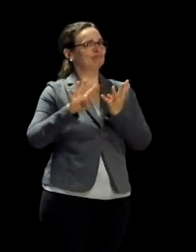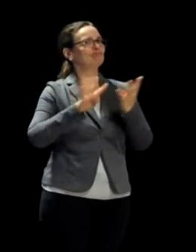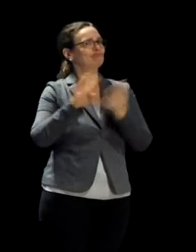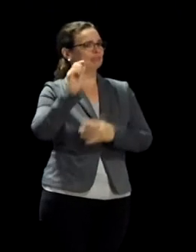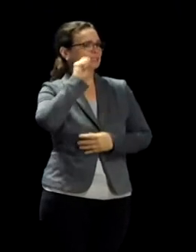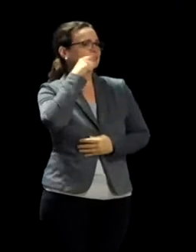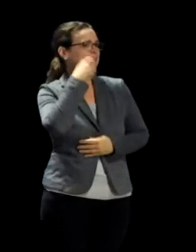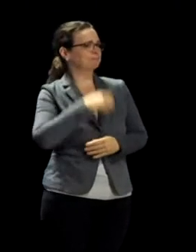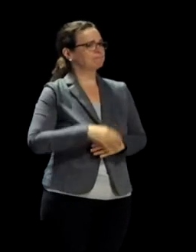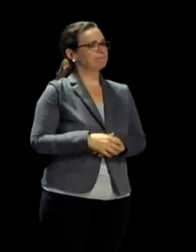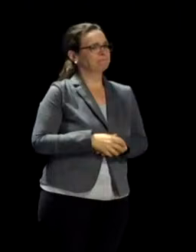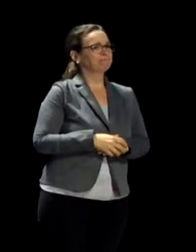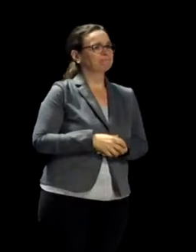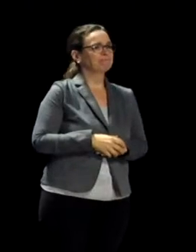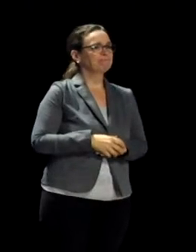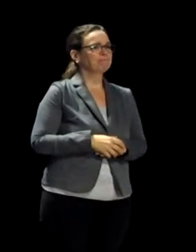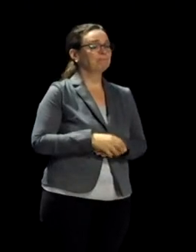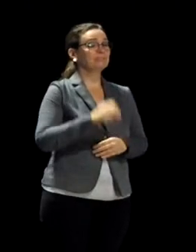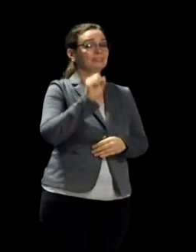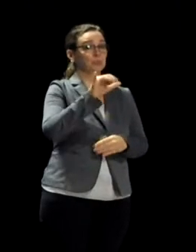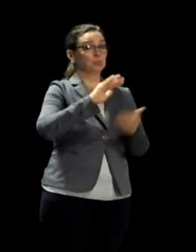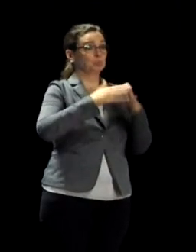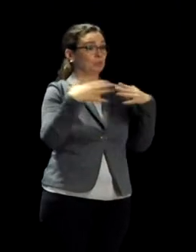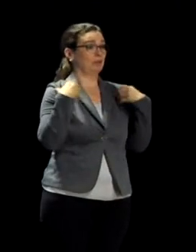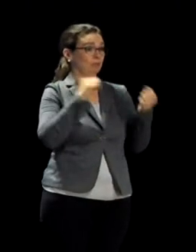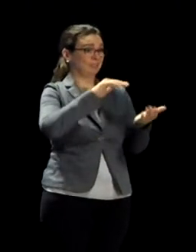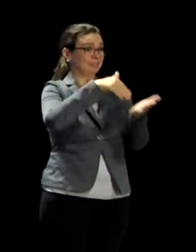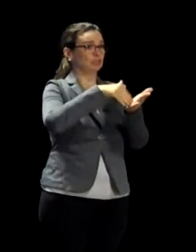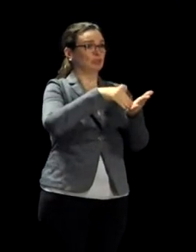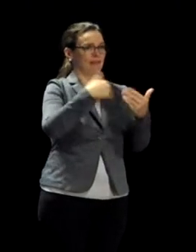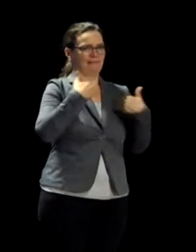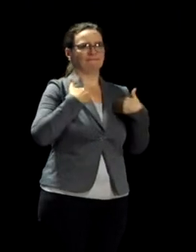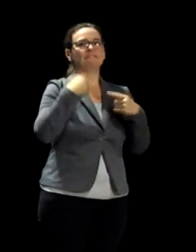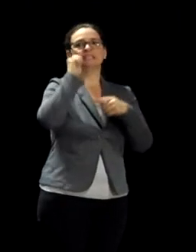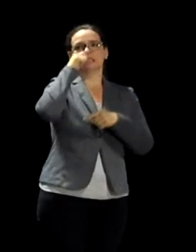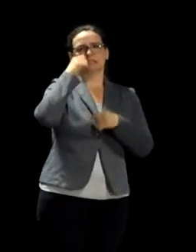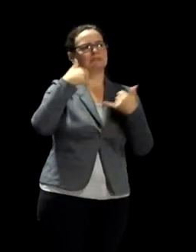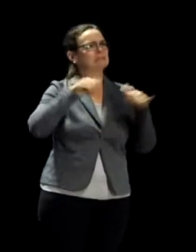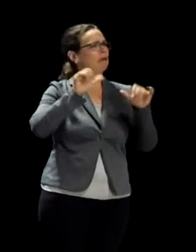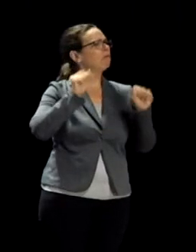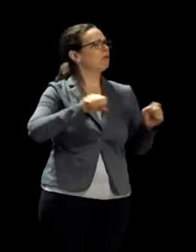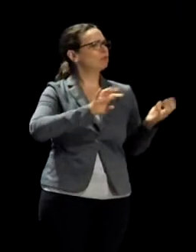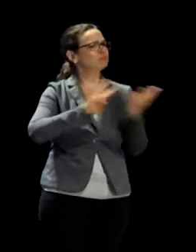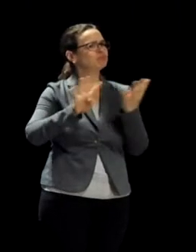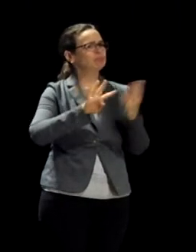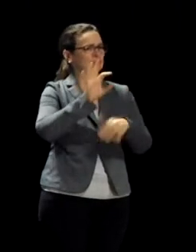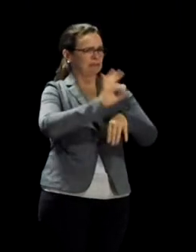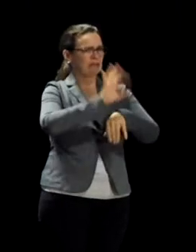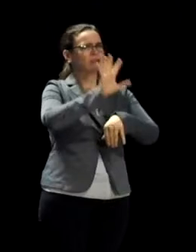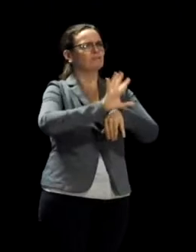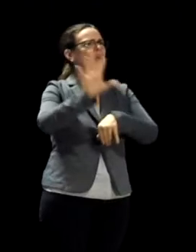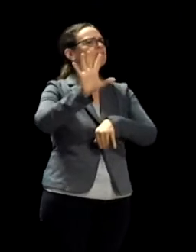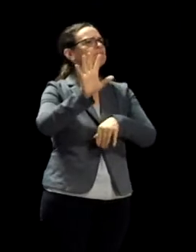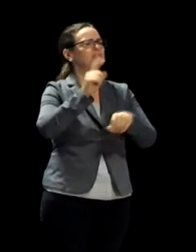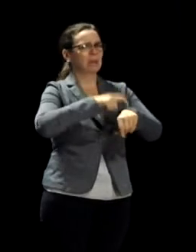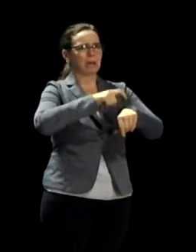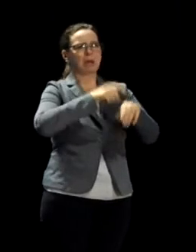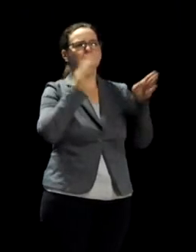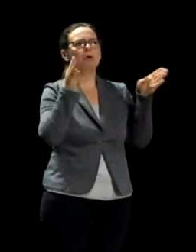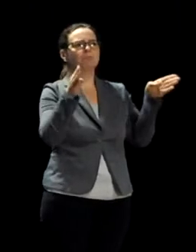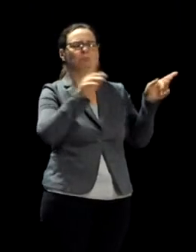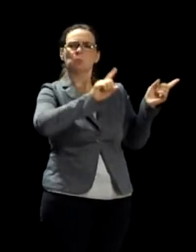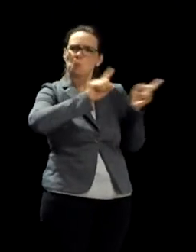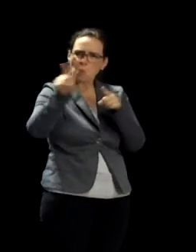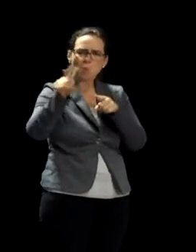at the Syracuse Community Health Center, 9 to 5 on weekdays. Testing has become more available at physicians' offices and